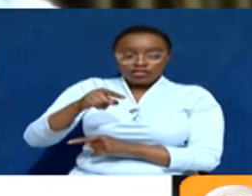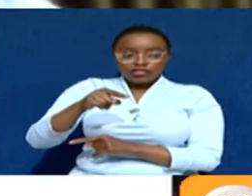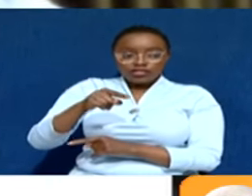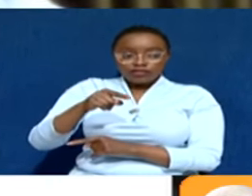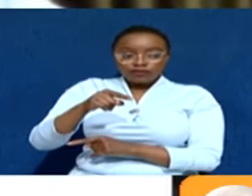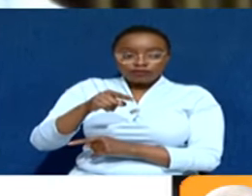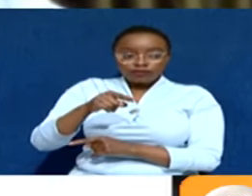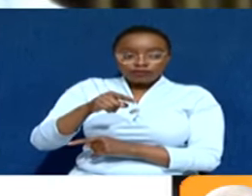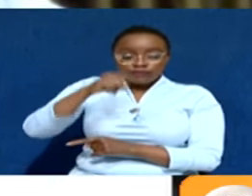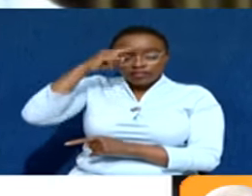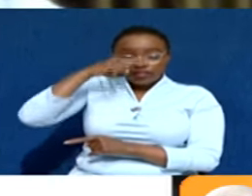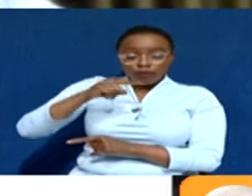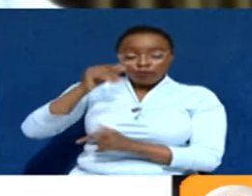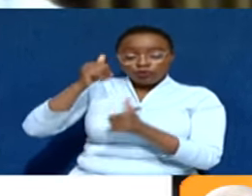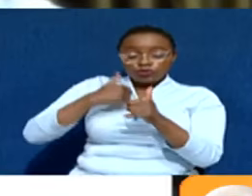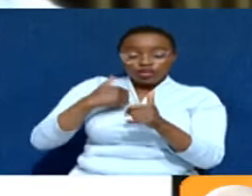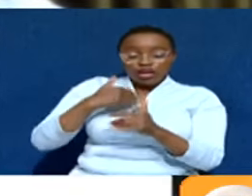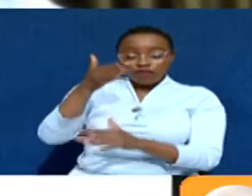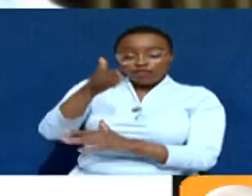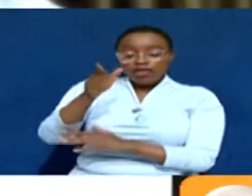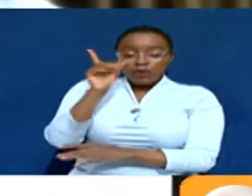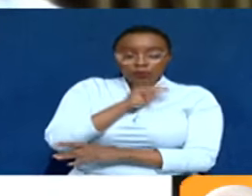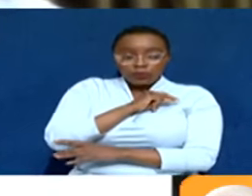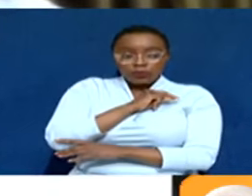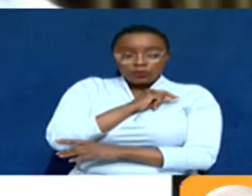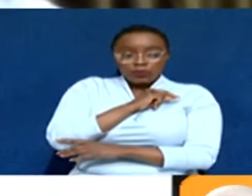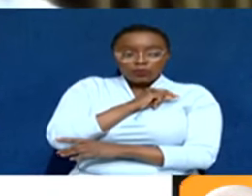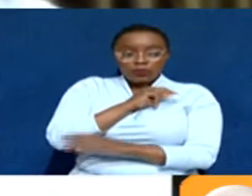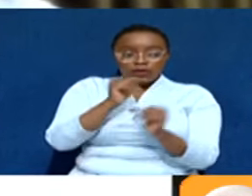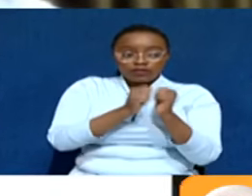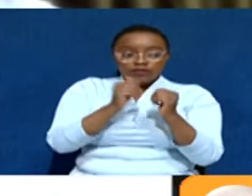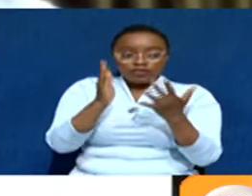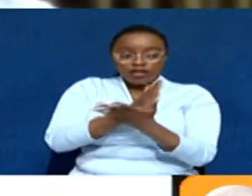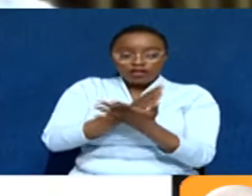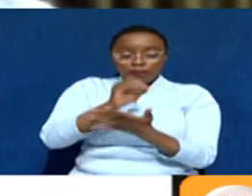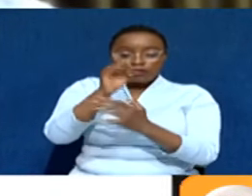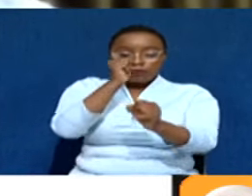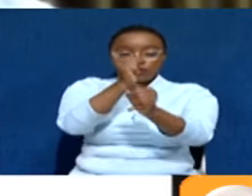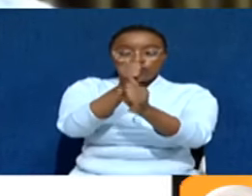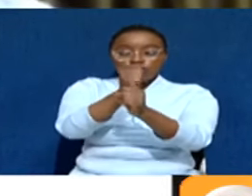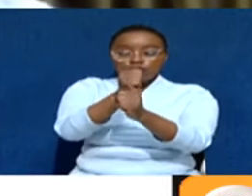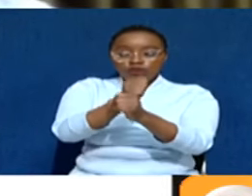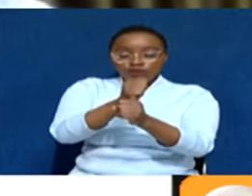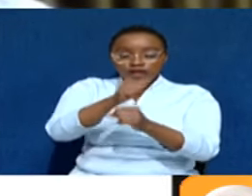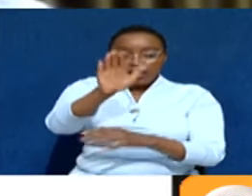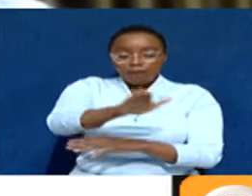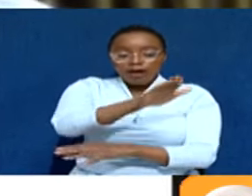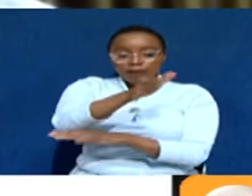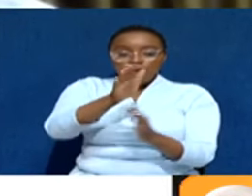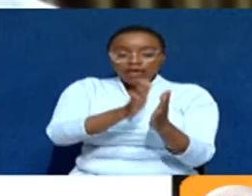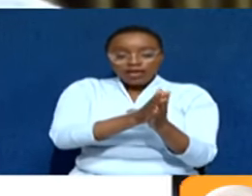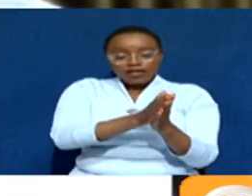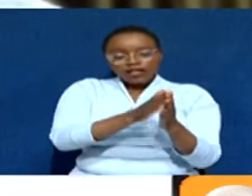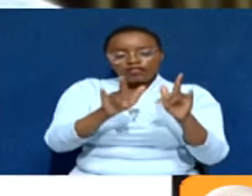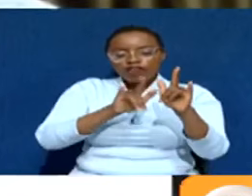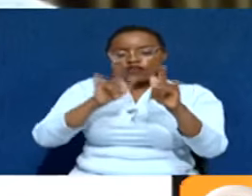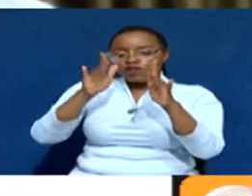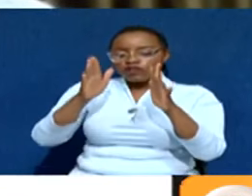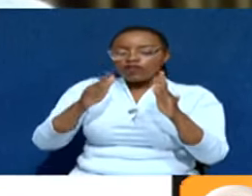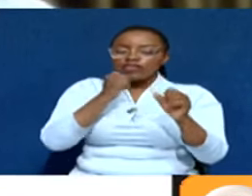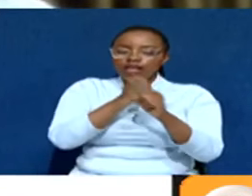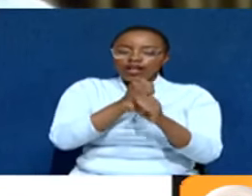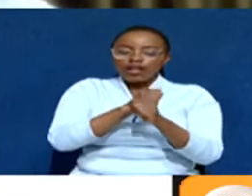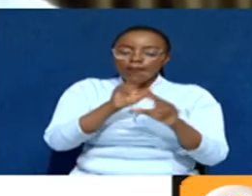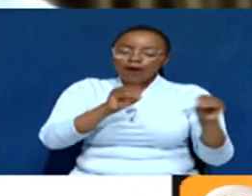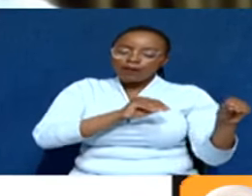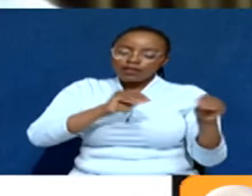that is now before the Department of Labor in Parliament and the Migrant and the Labor